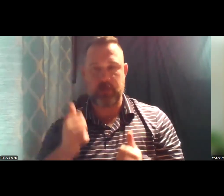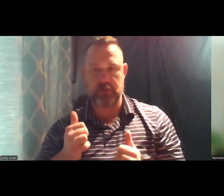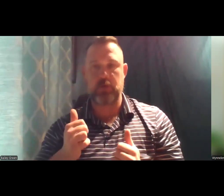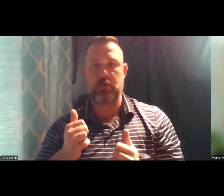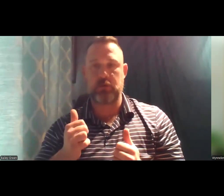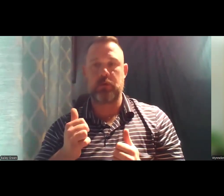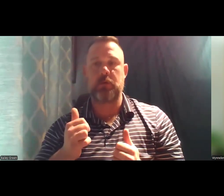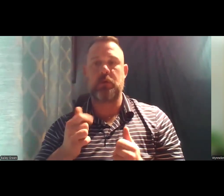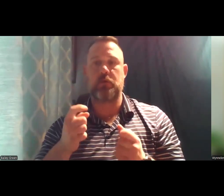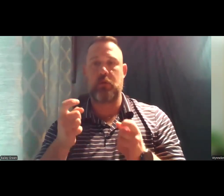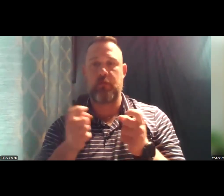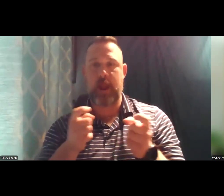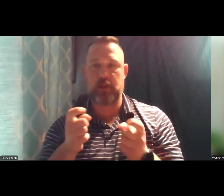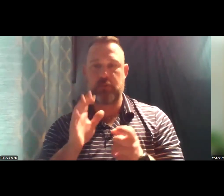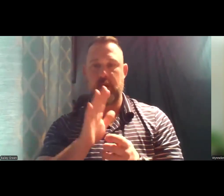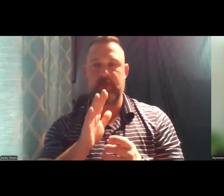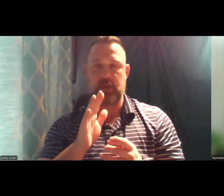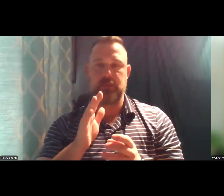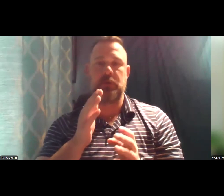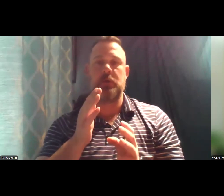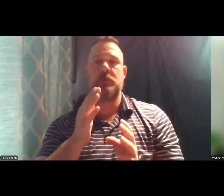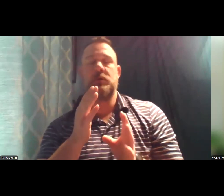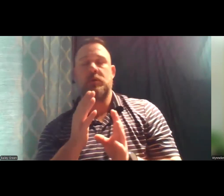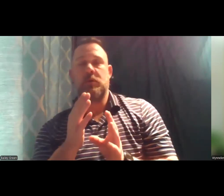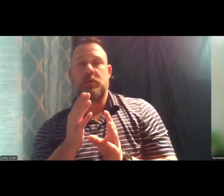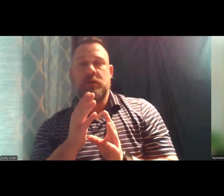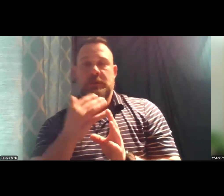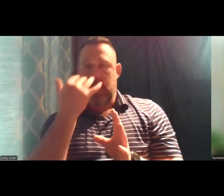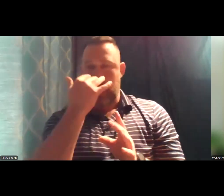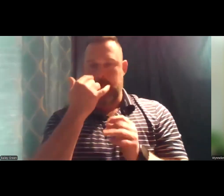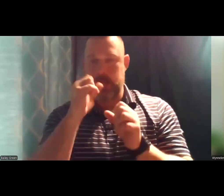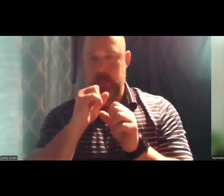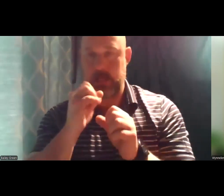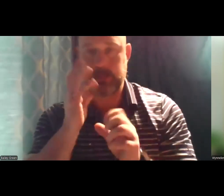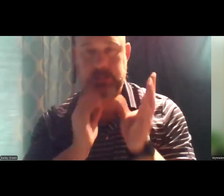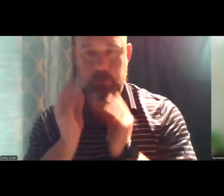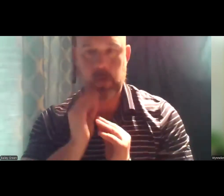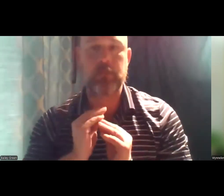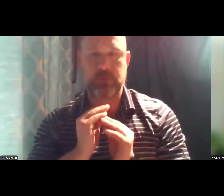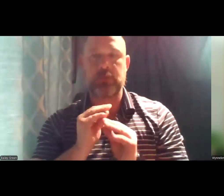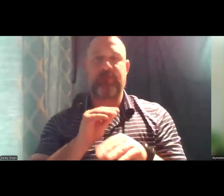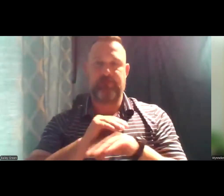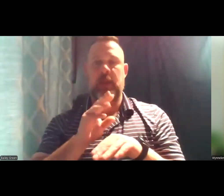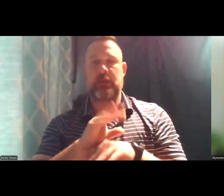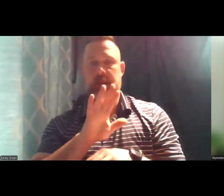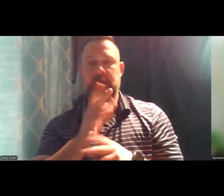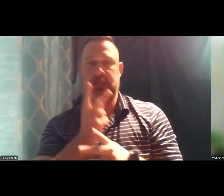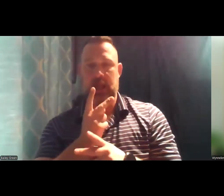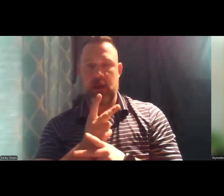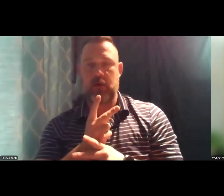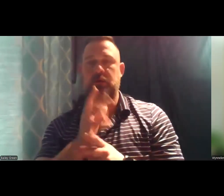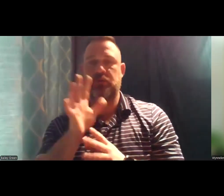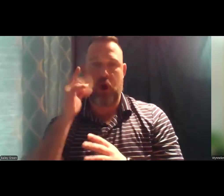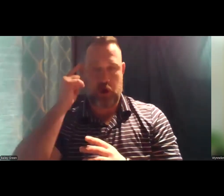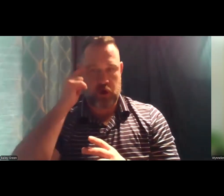diagnosis and the management of his psychotic symptoms affecting his care. He saw a